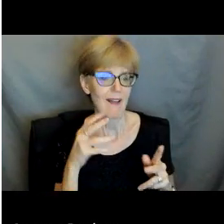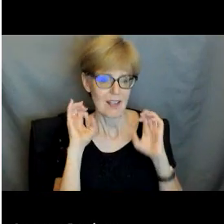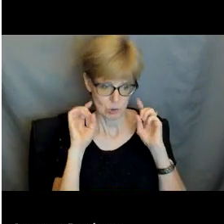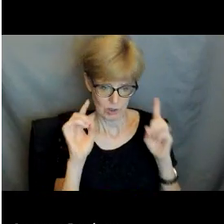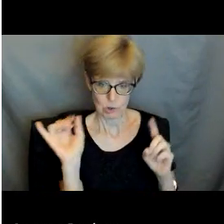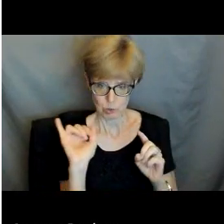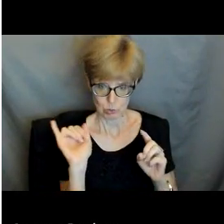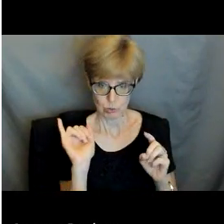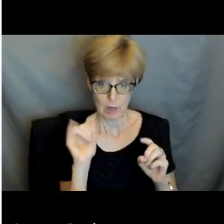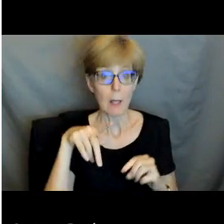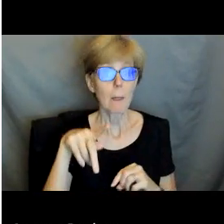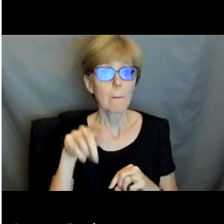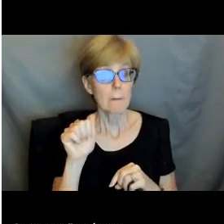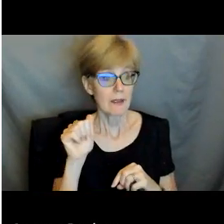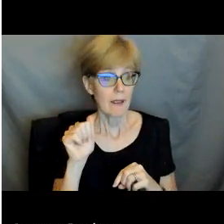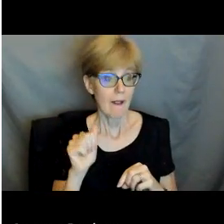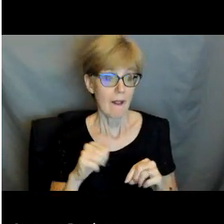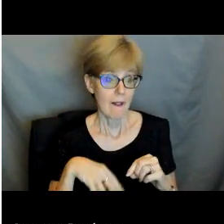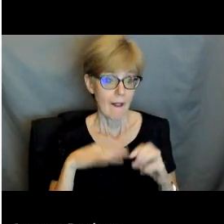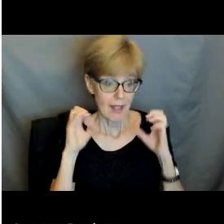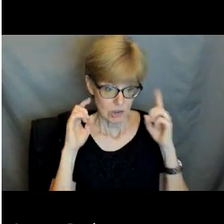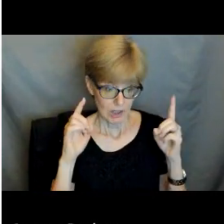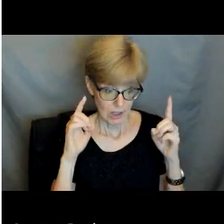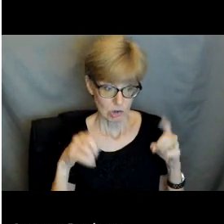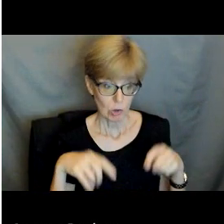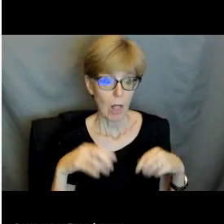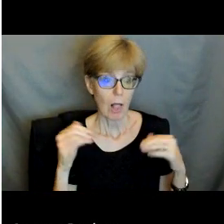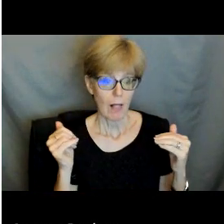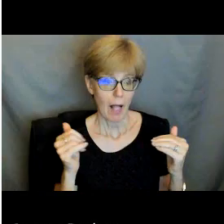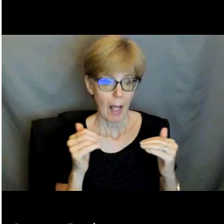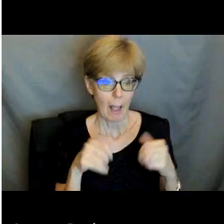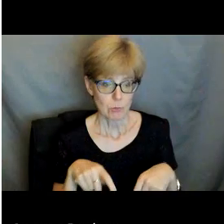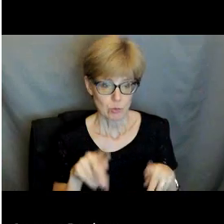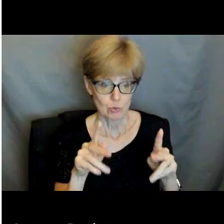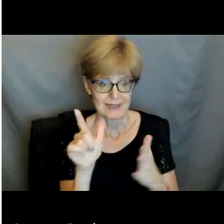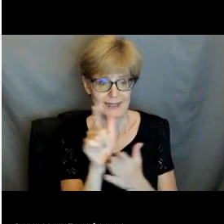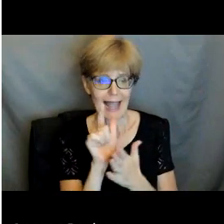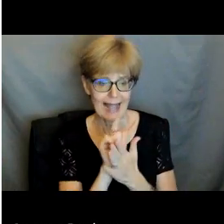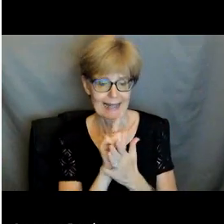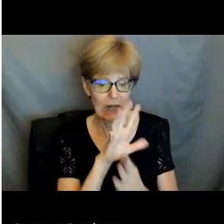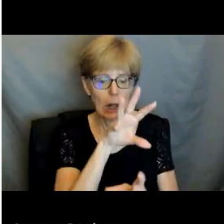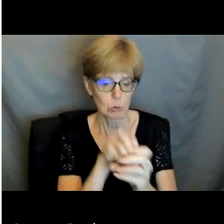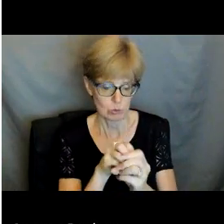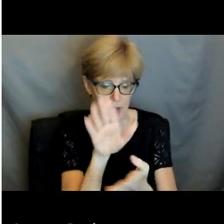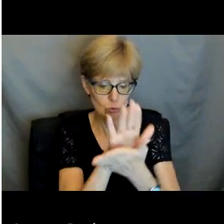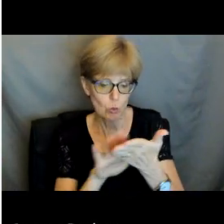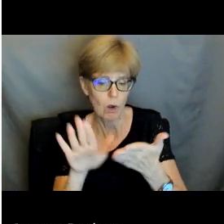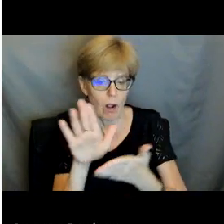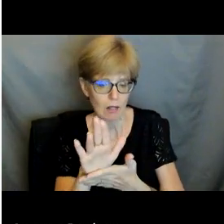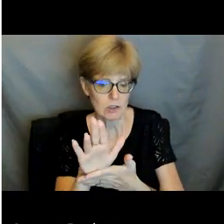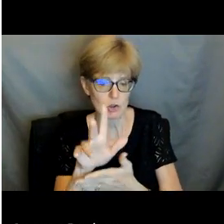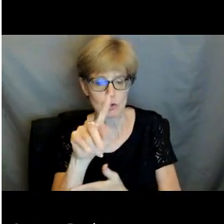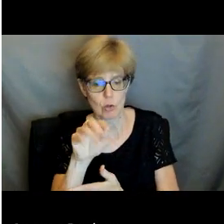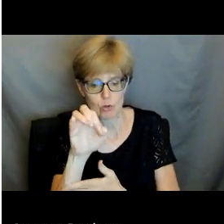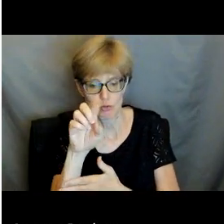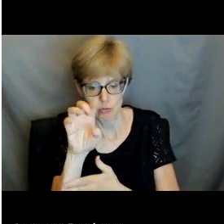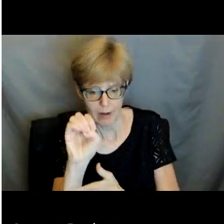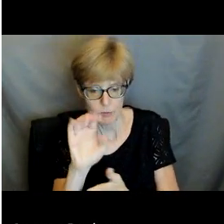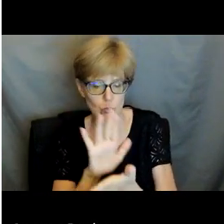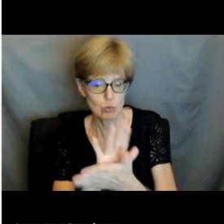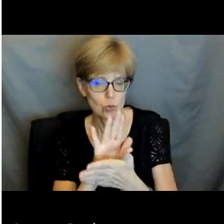Fair Educational Opportunities Act extends that coverage into post-secondary education, such as colleges, trade schools, and technical